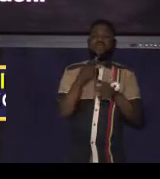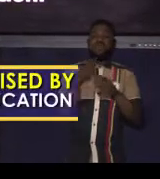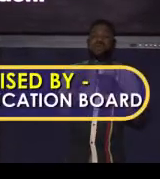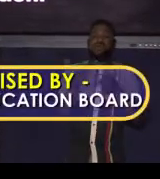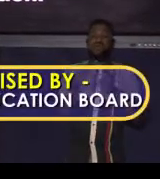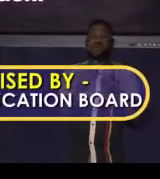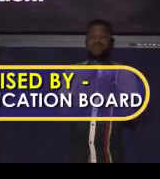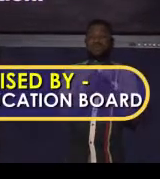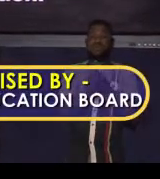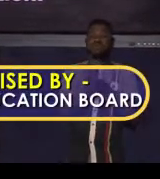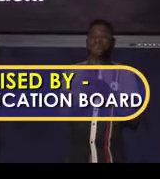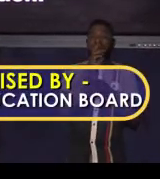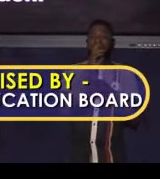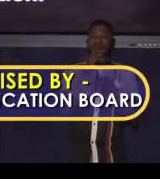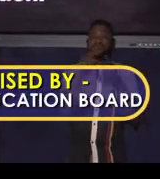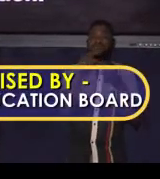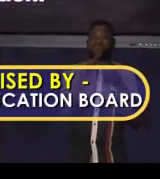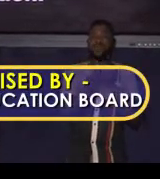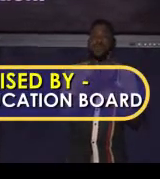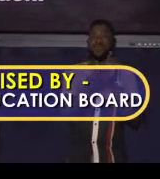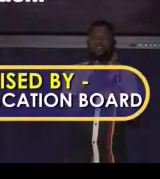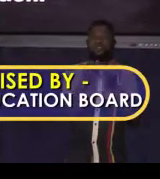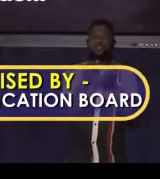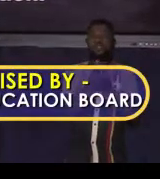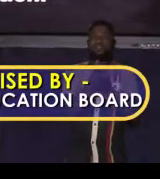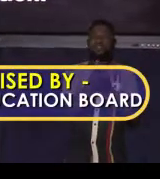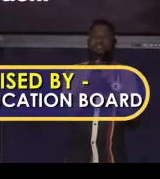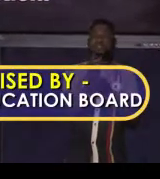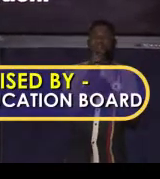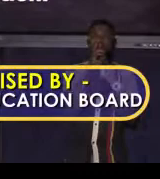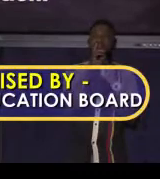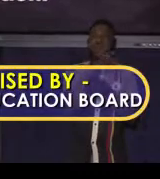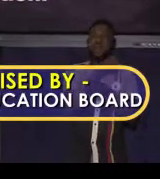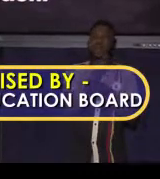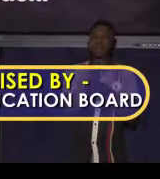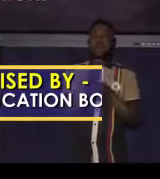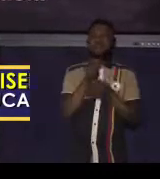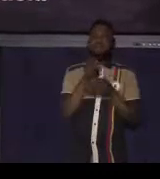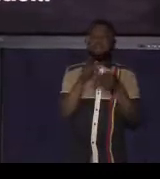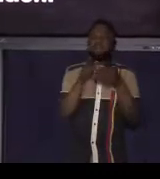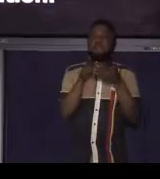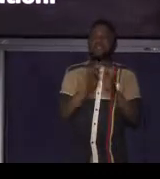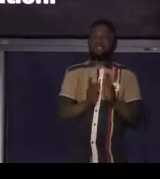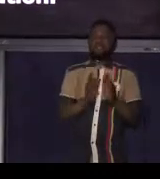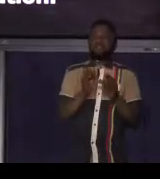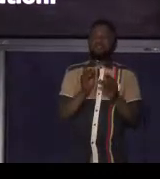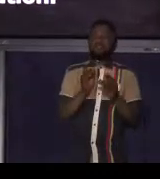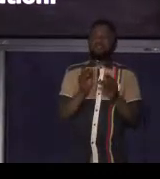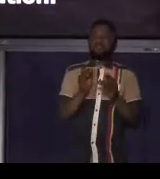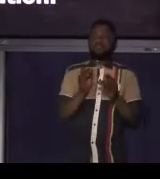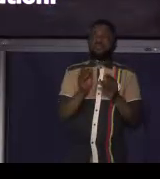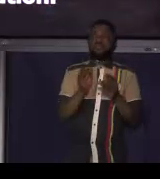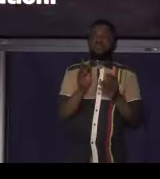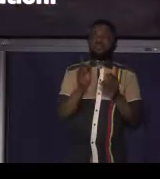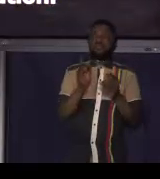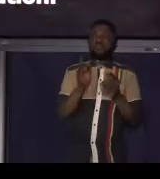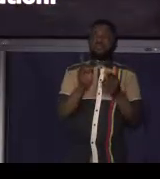render selfless service to the nation, you are trying to show that you are a patriot